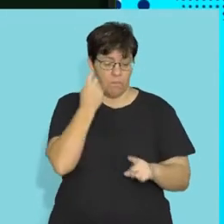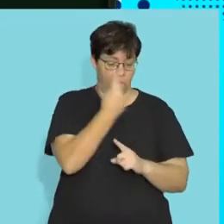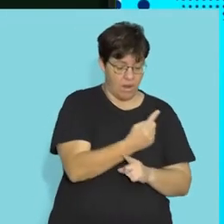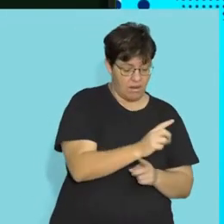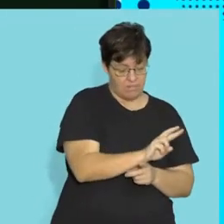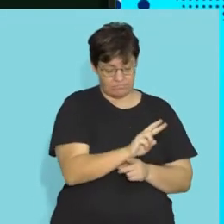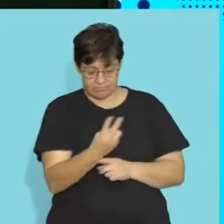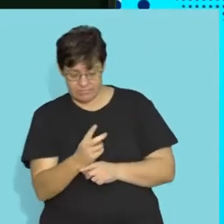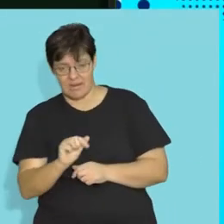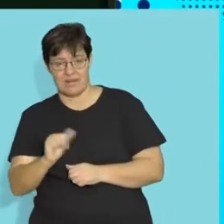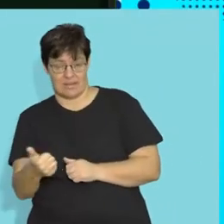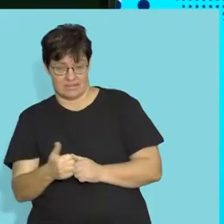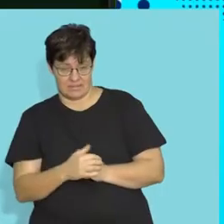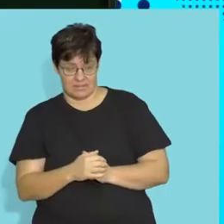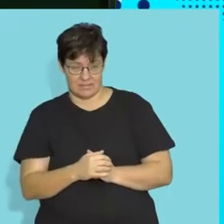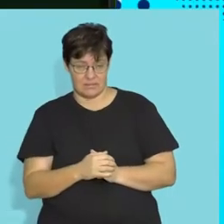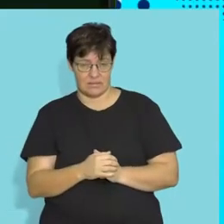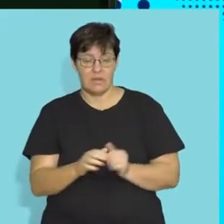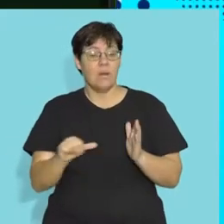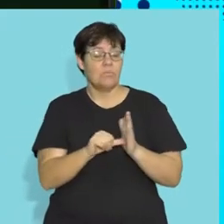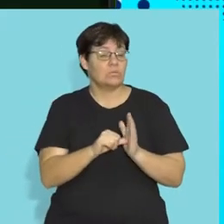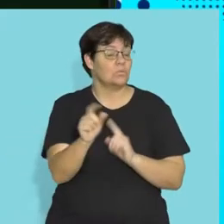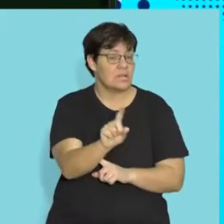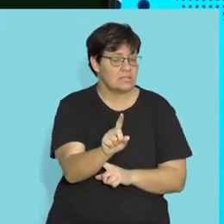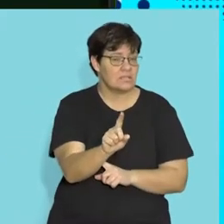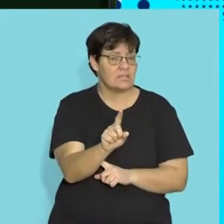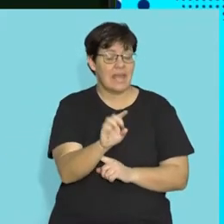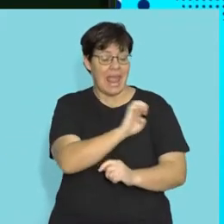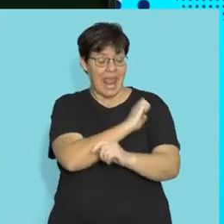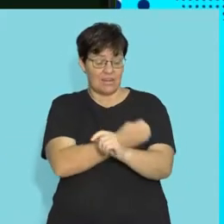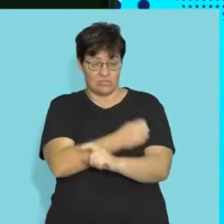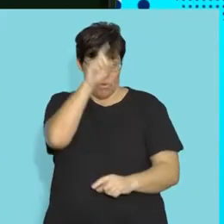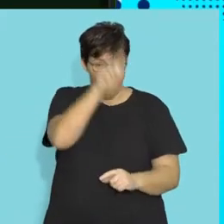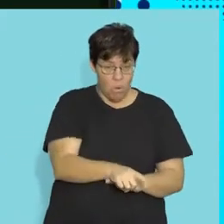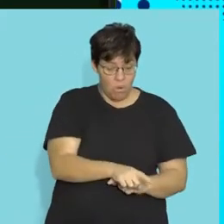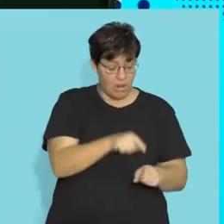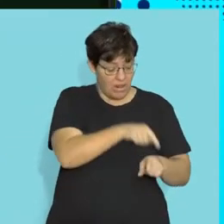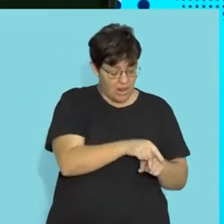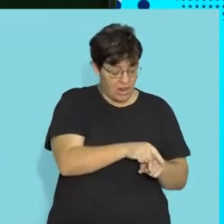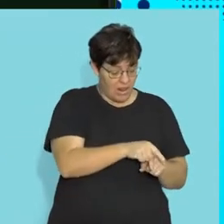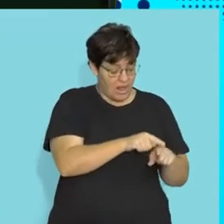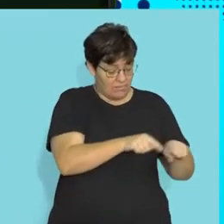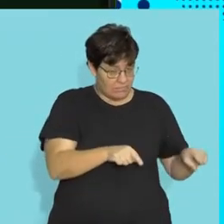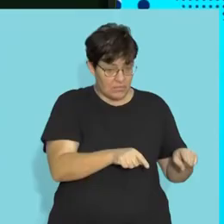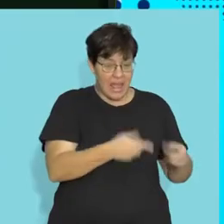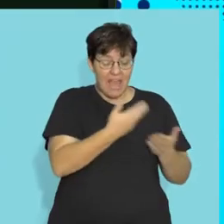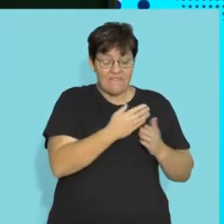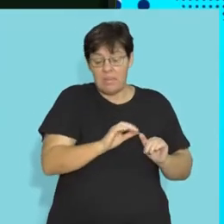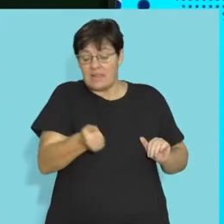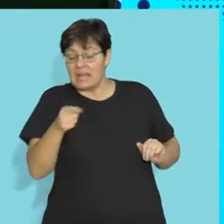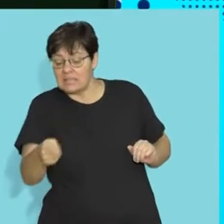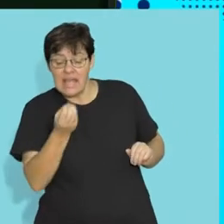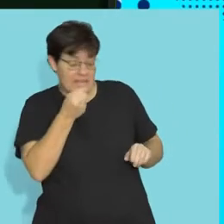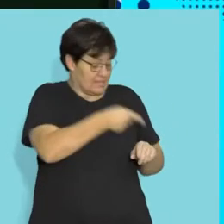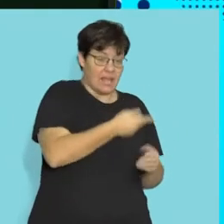from one organism to the next. It's important that we recognize that not all the energy that is consumed by one trophic level is available